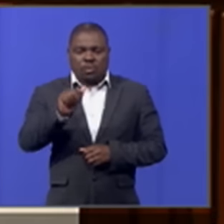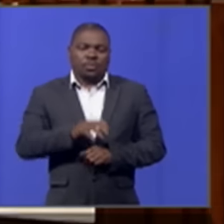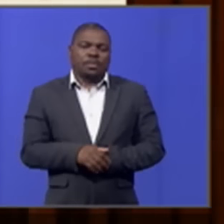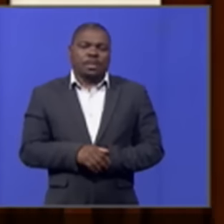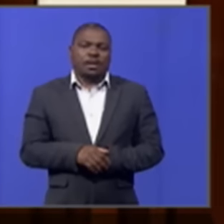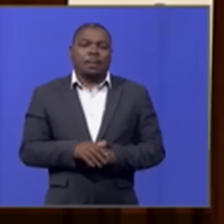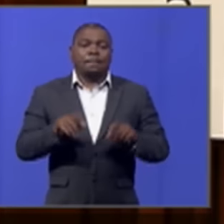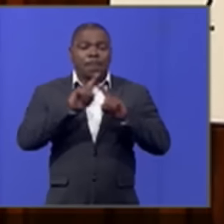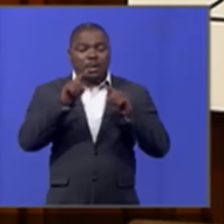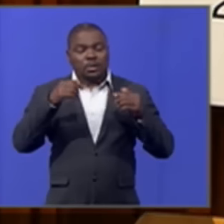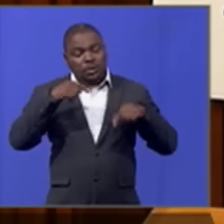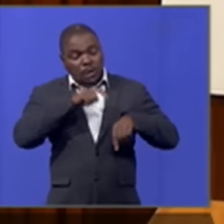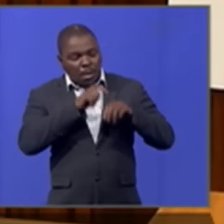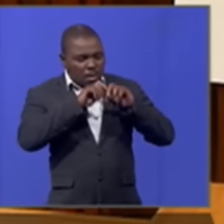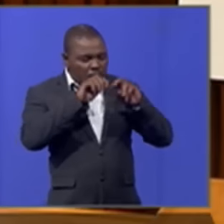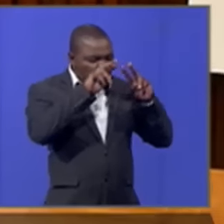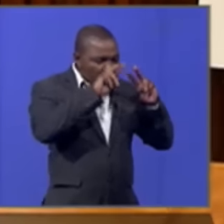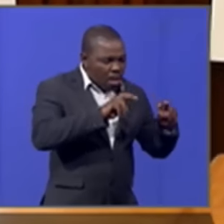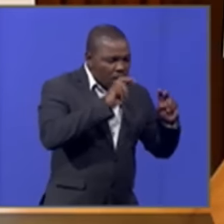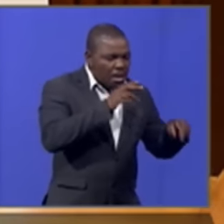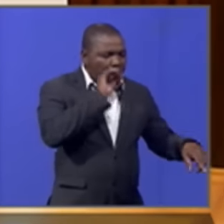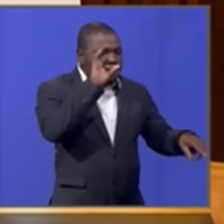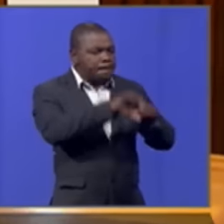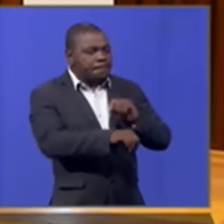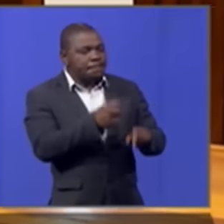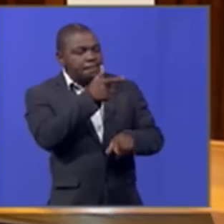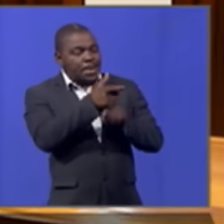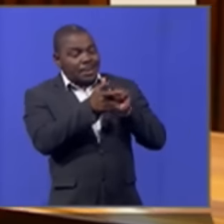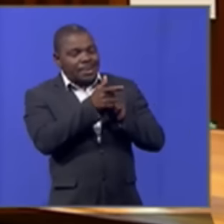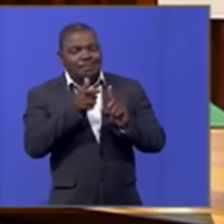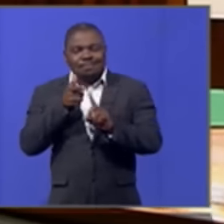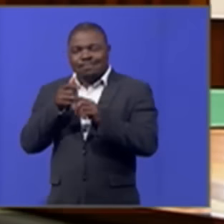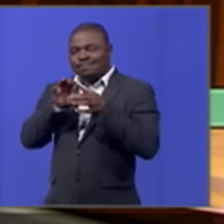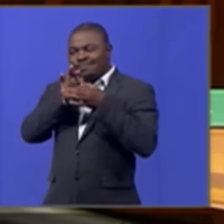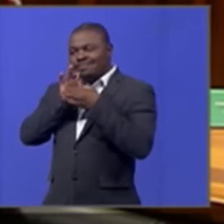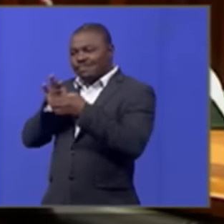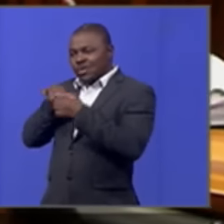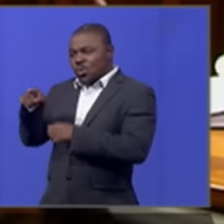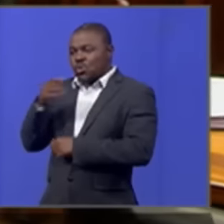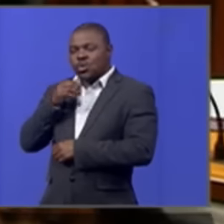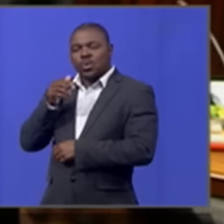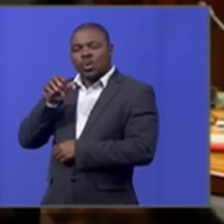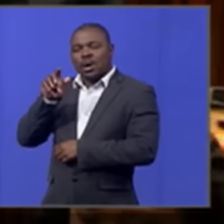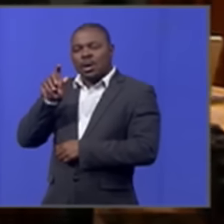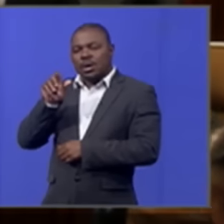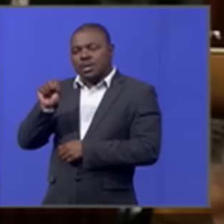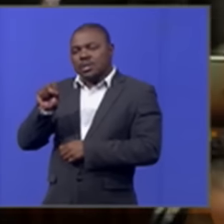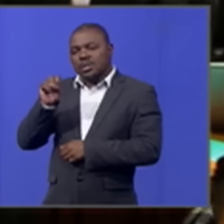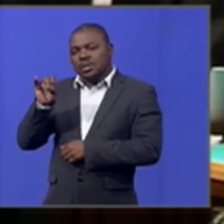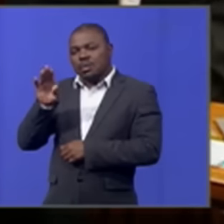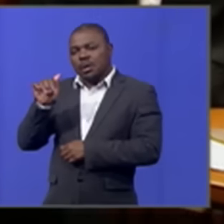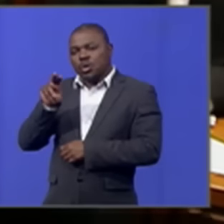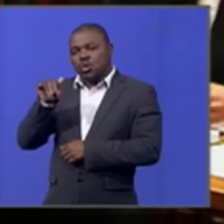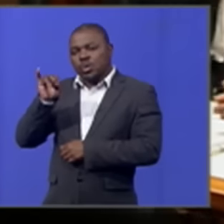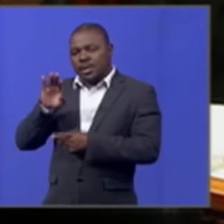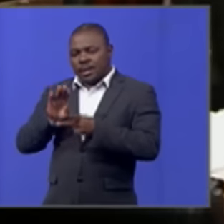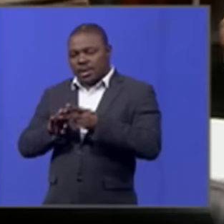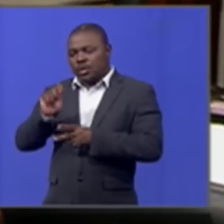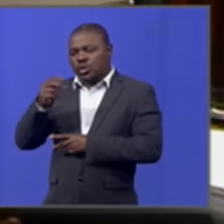go phuruputswa go fitlhetswe dithunya tse di amanang le thuntsho ya ga Tebogo Thobejane, Josi Banyoni le Senki